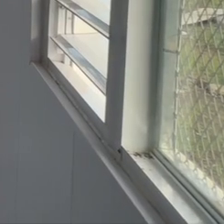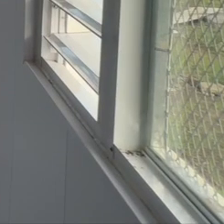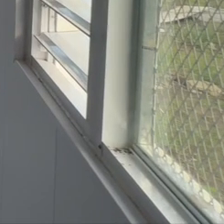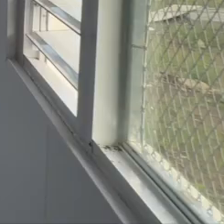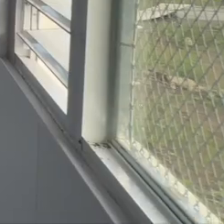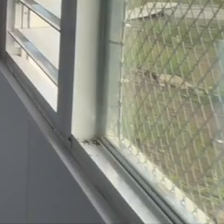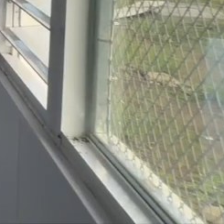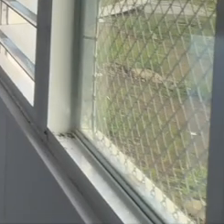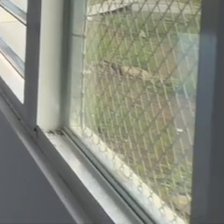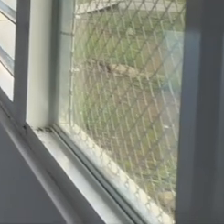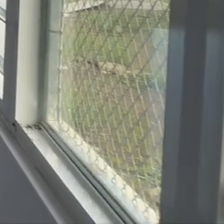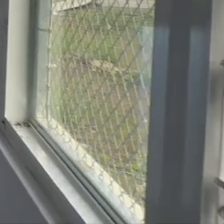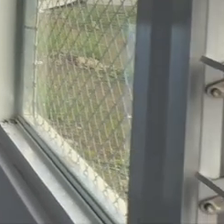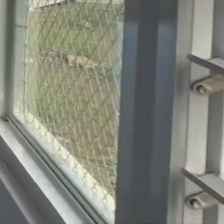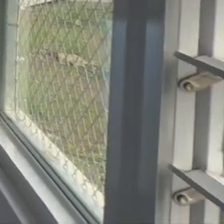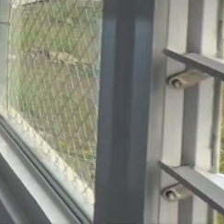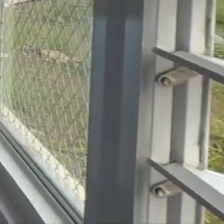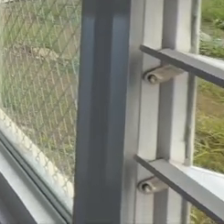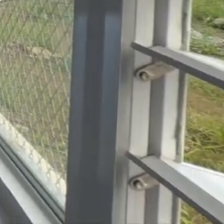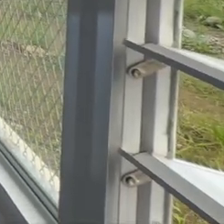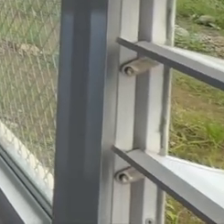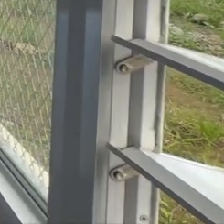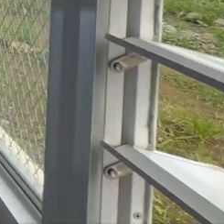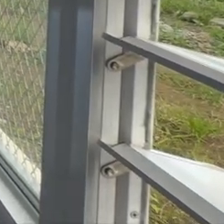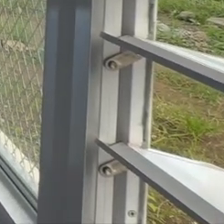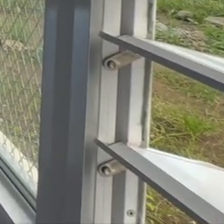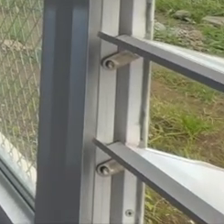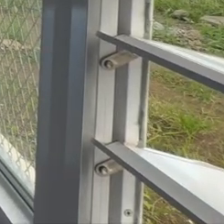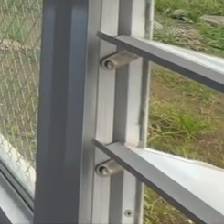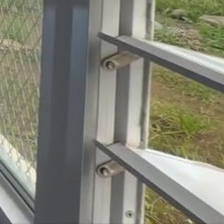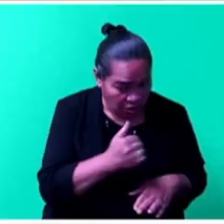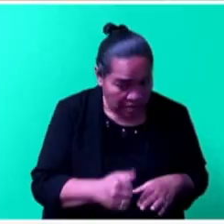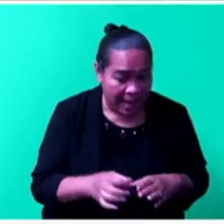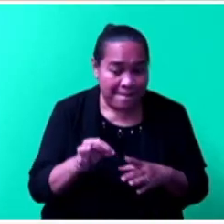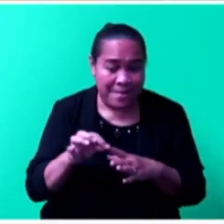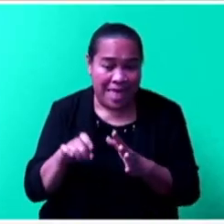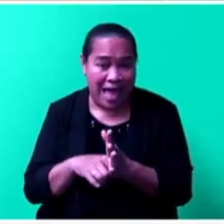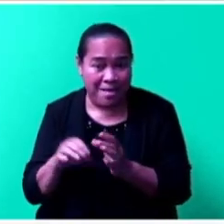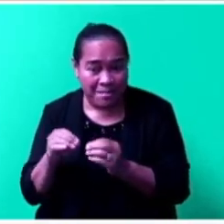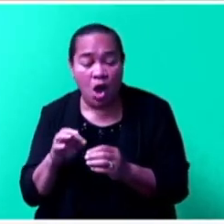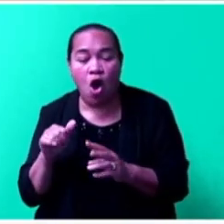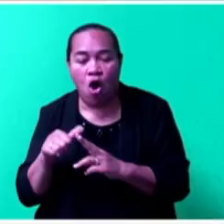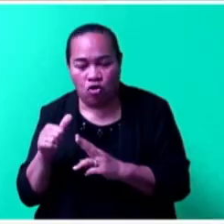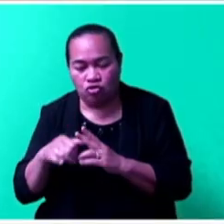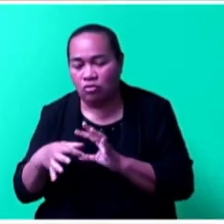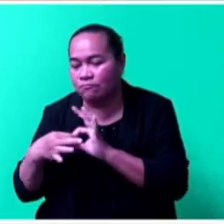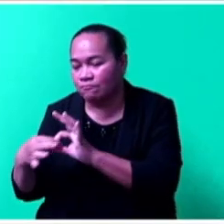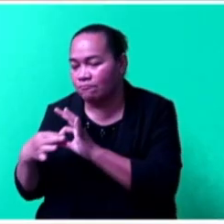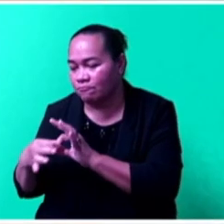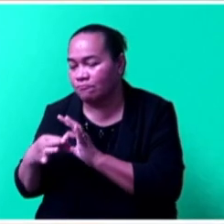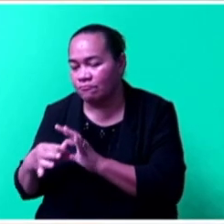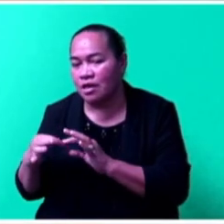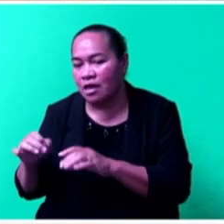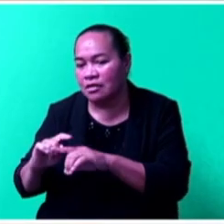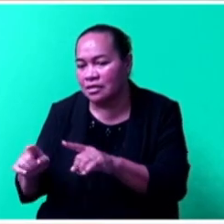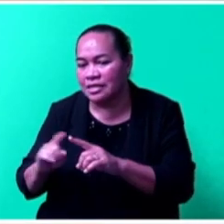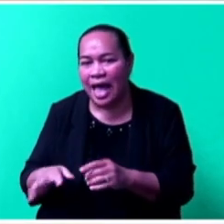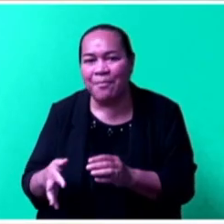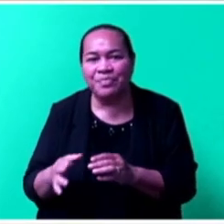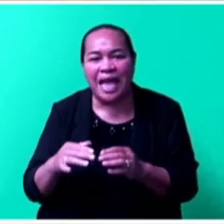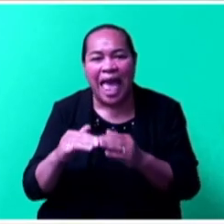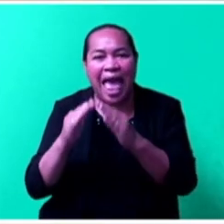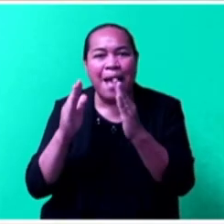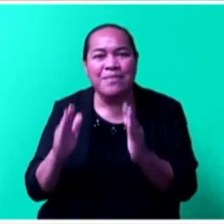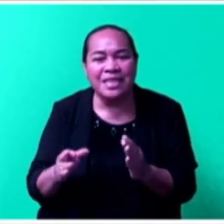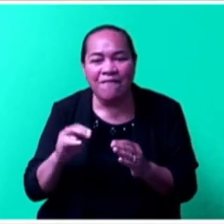projects. Apart from Housing Authority and PRB, government is also collaborating with other key partners like Habitat